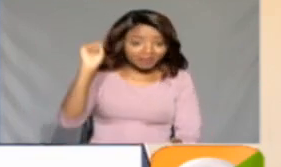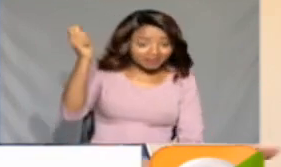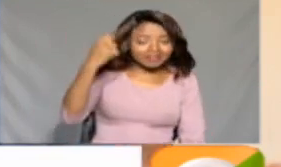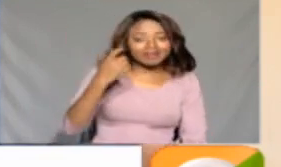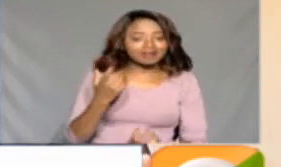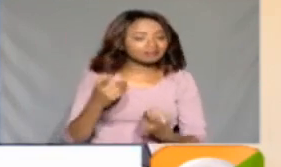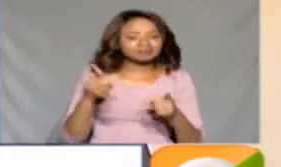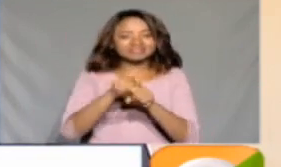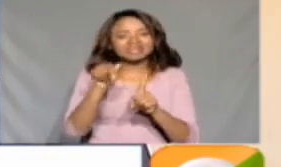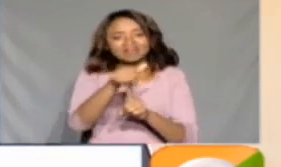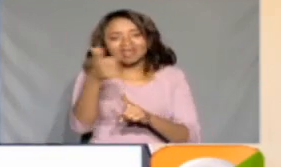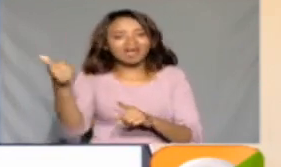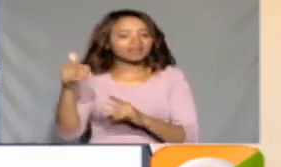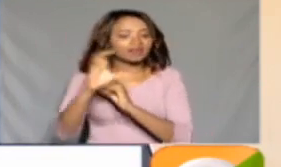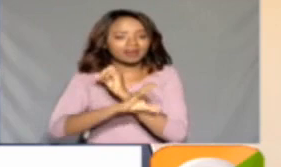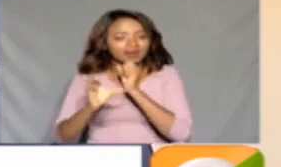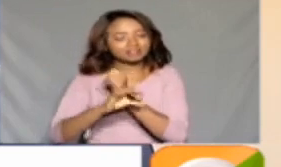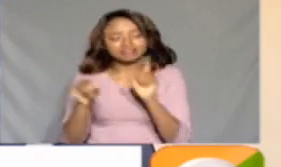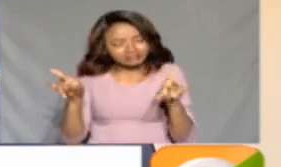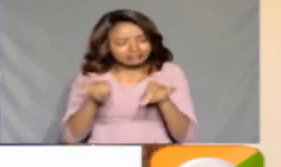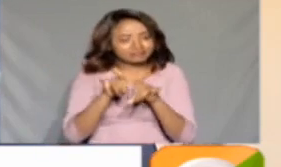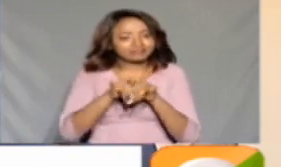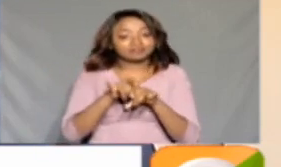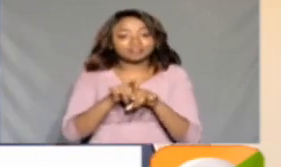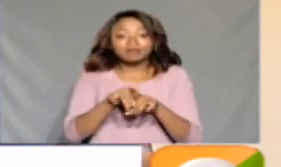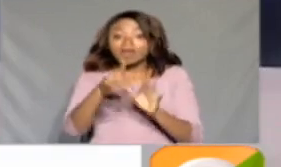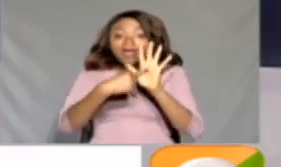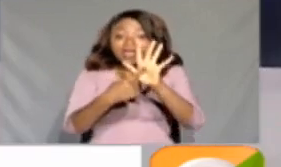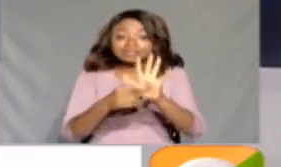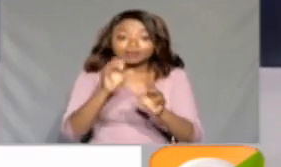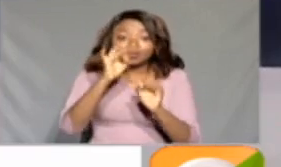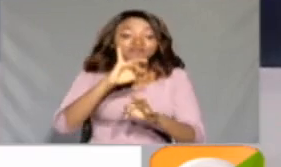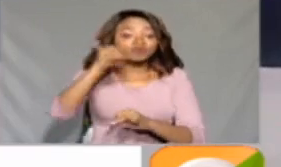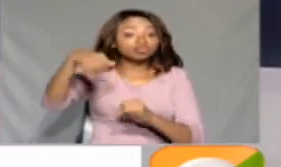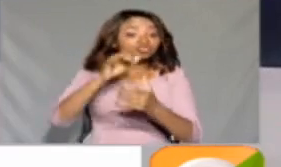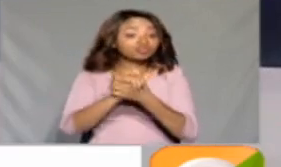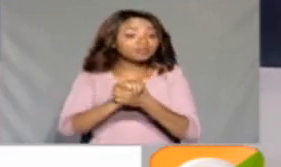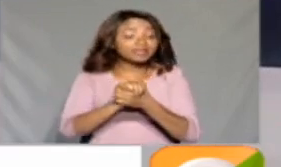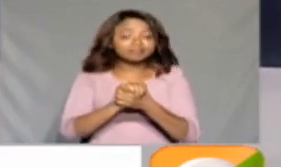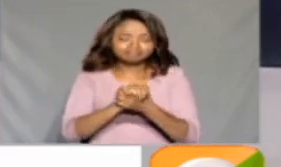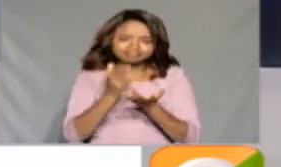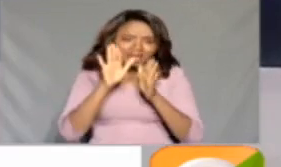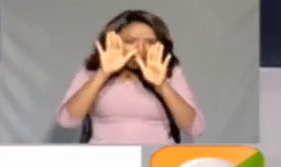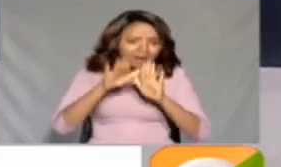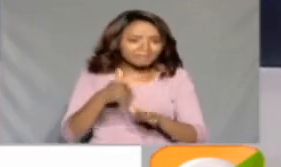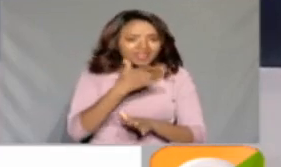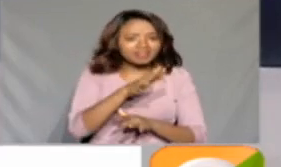in any other democracy. If you are in... If Jubilee was not to campaign in Kibra, you wouldn't mind?